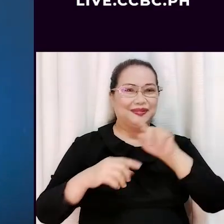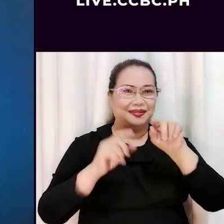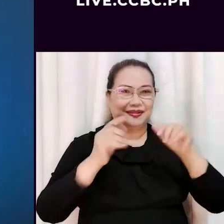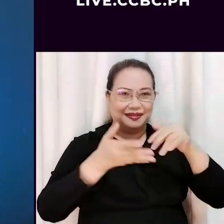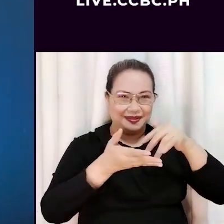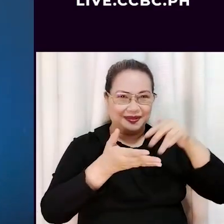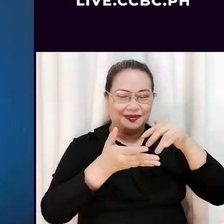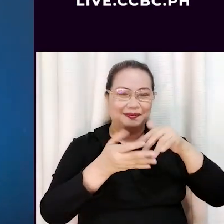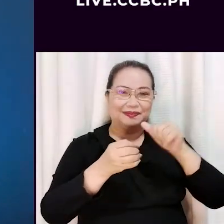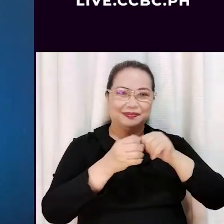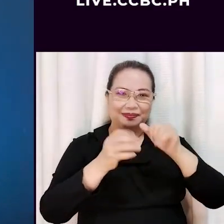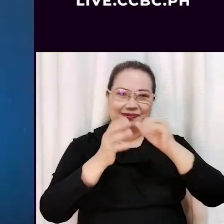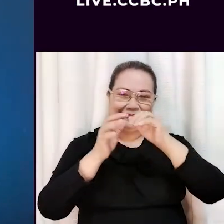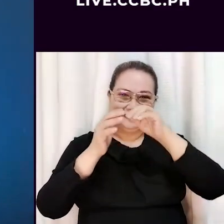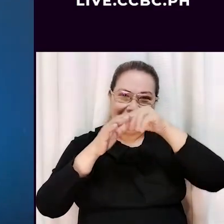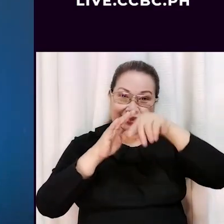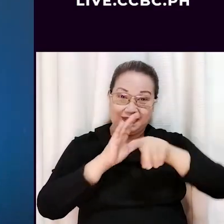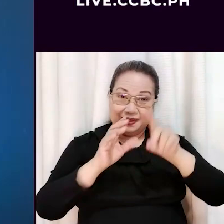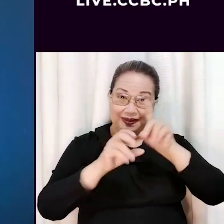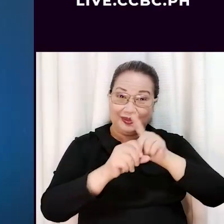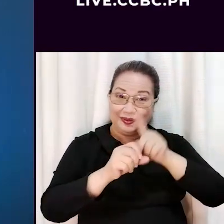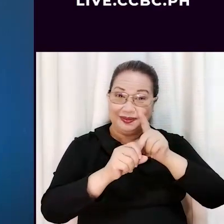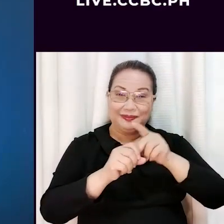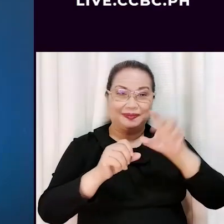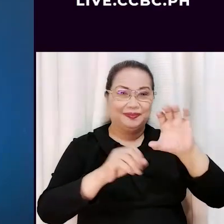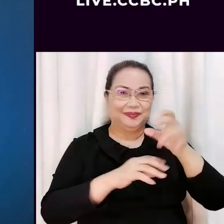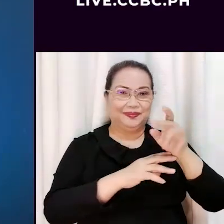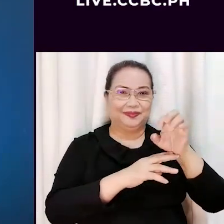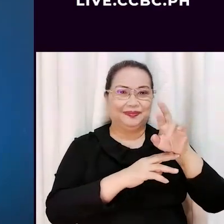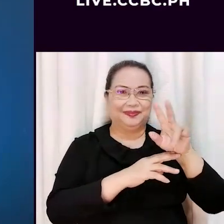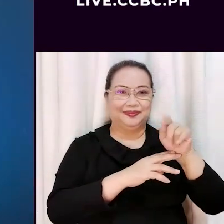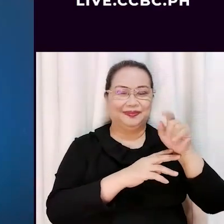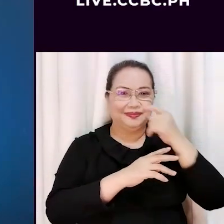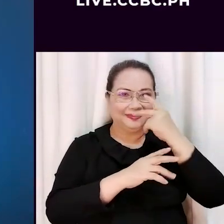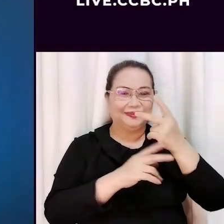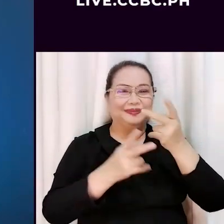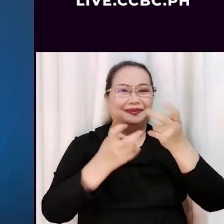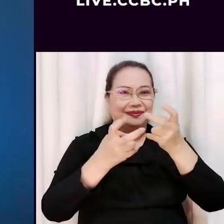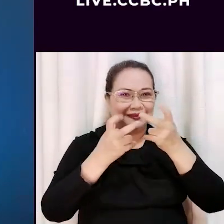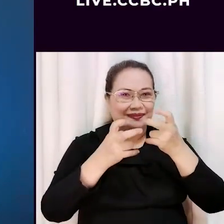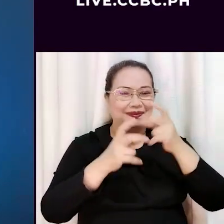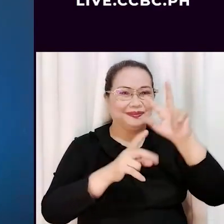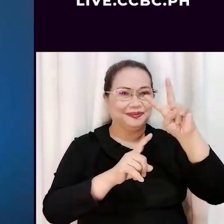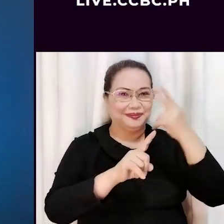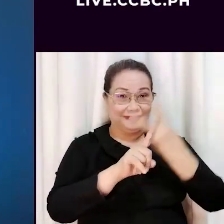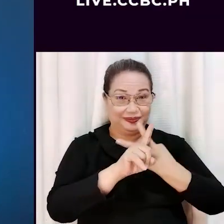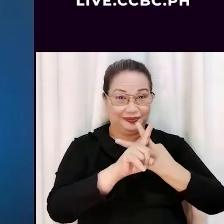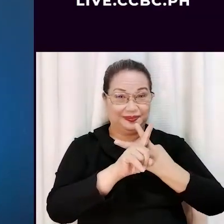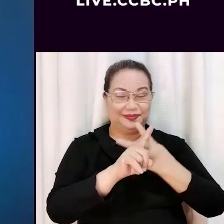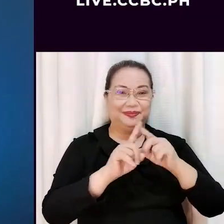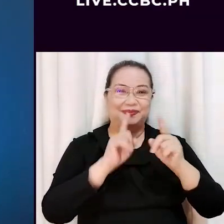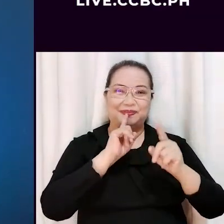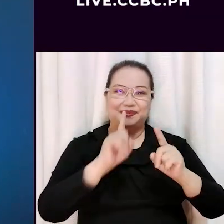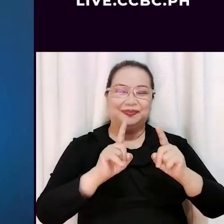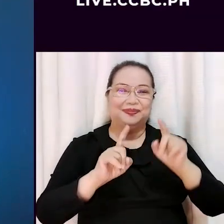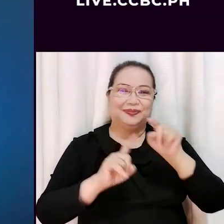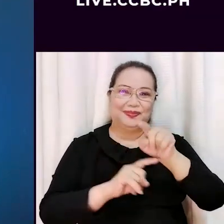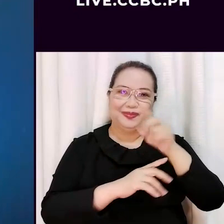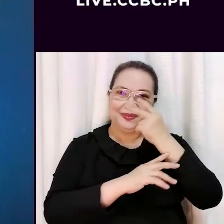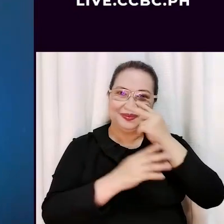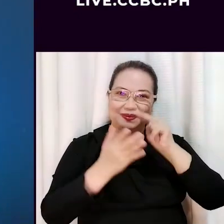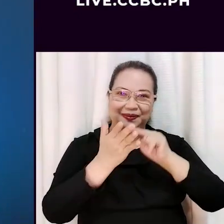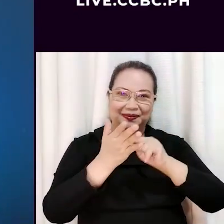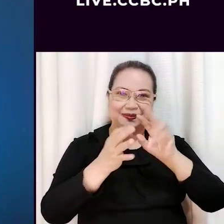study, download this chart and take a look at this for the next 2 months, okay? Now, you will notice